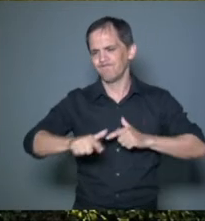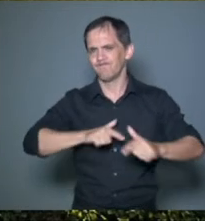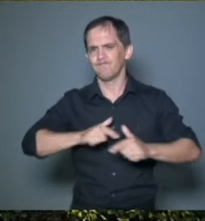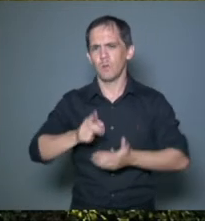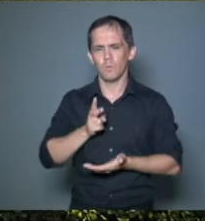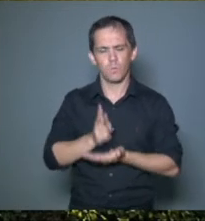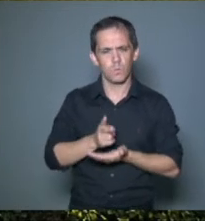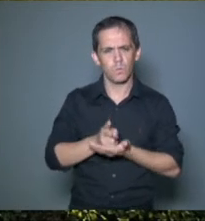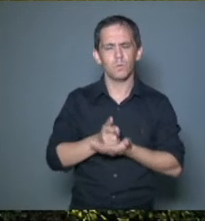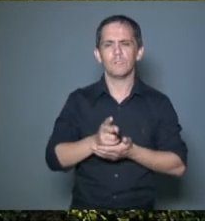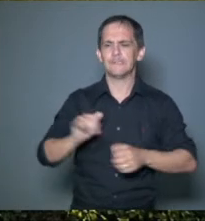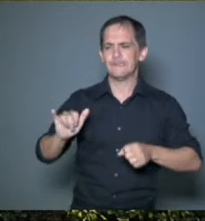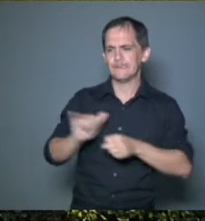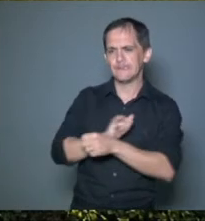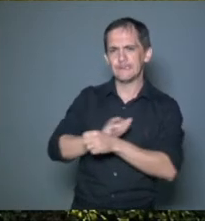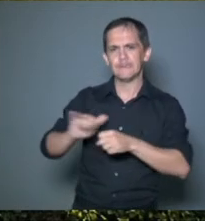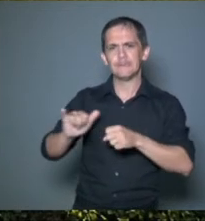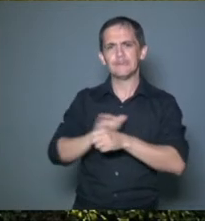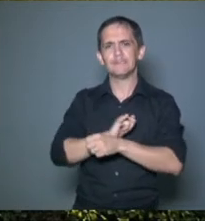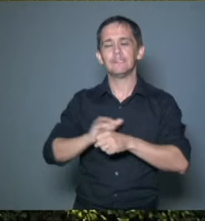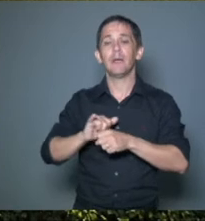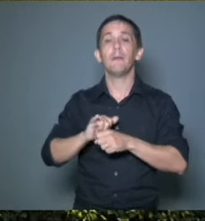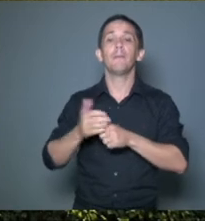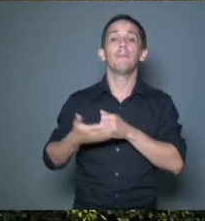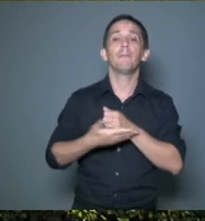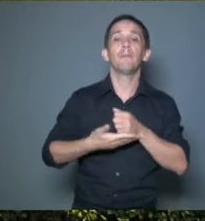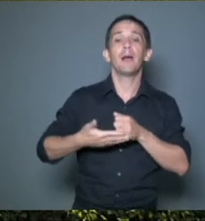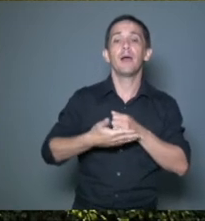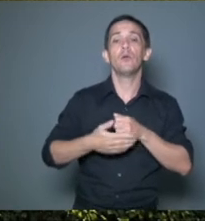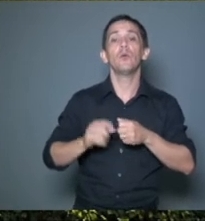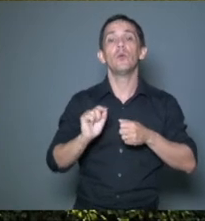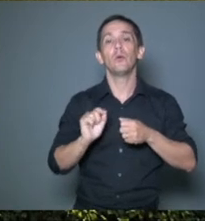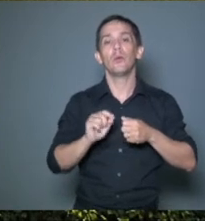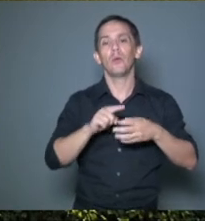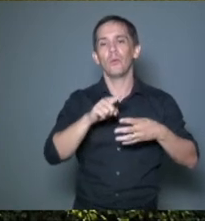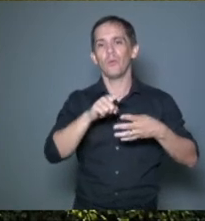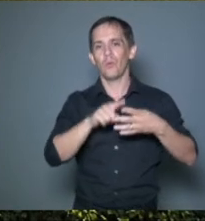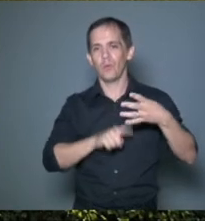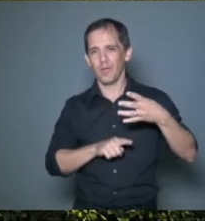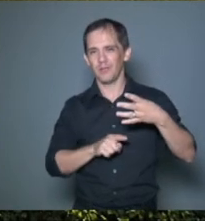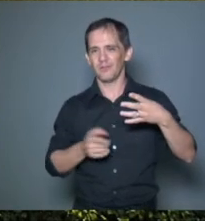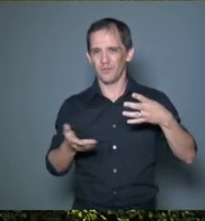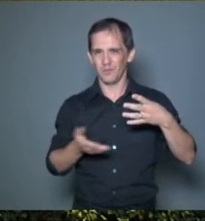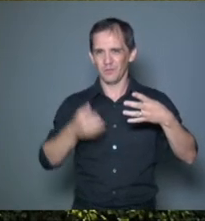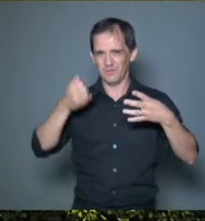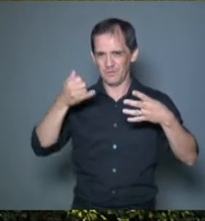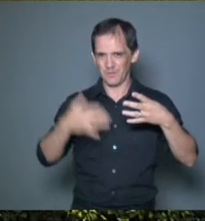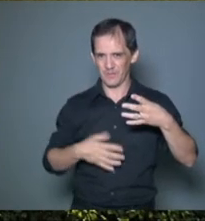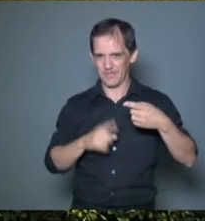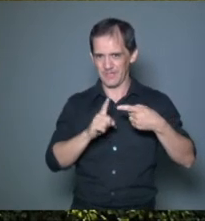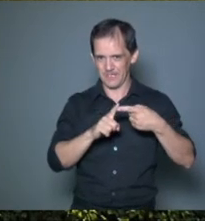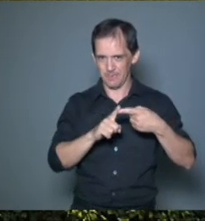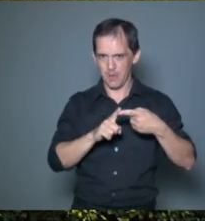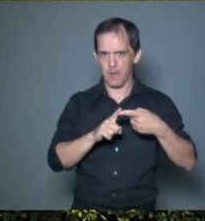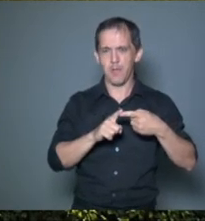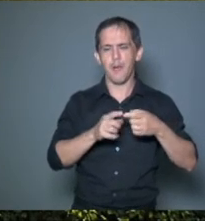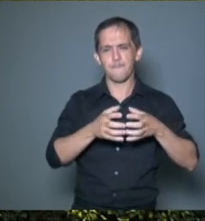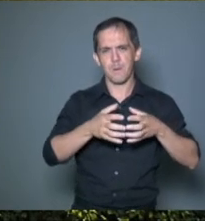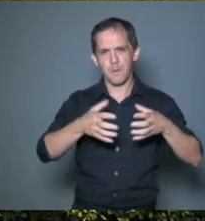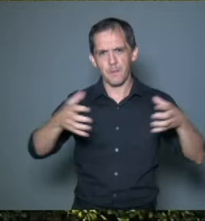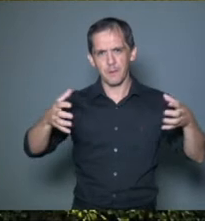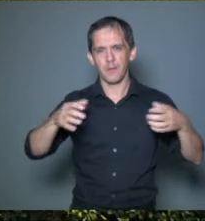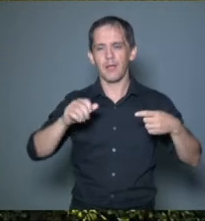continue working on our strategy. Our strategy is based on the four pillars I